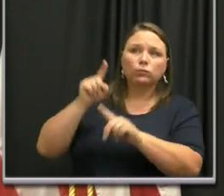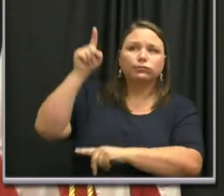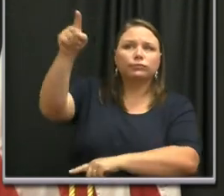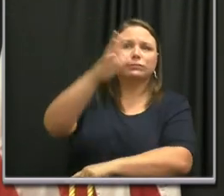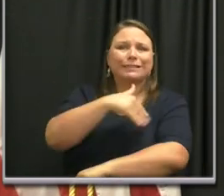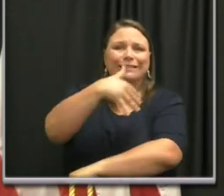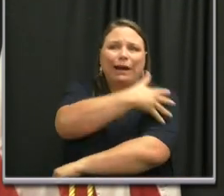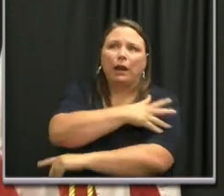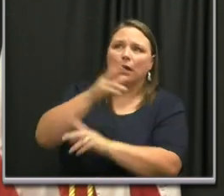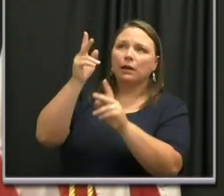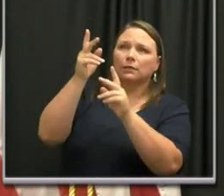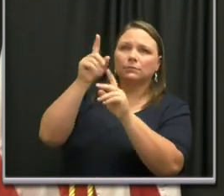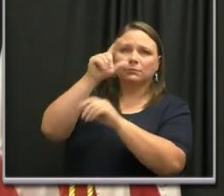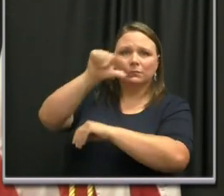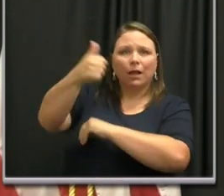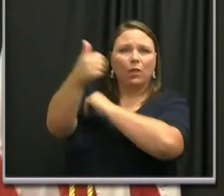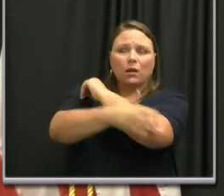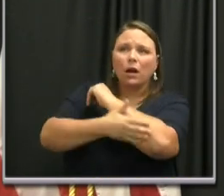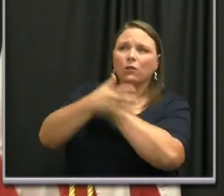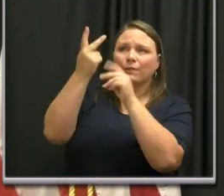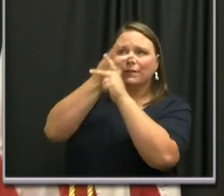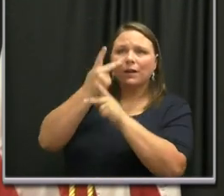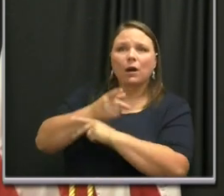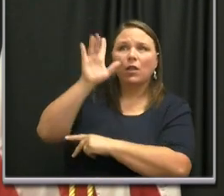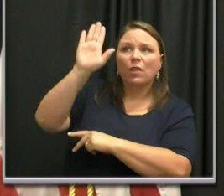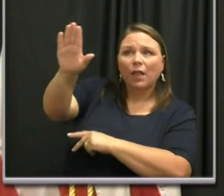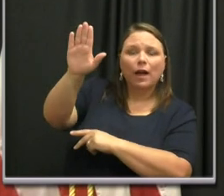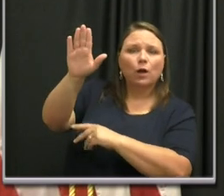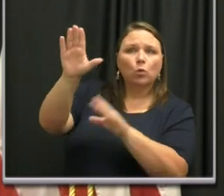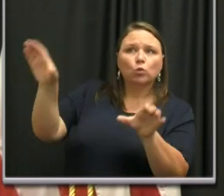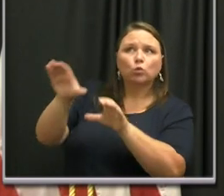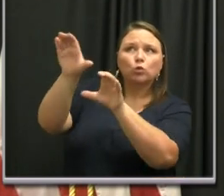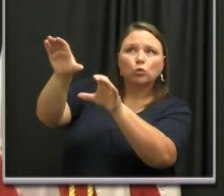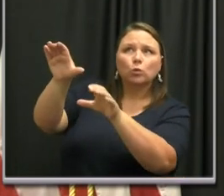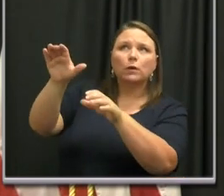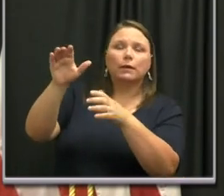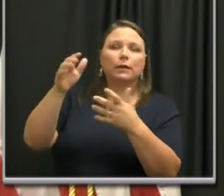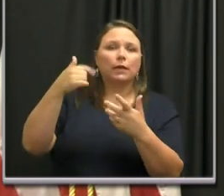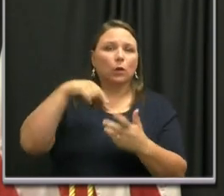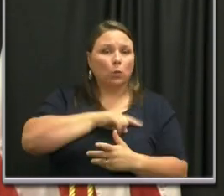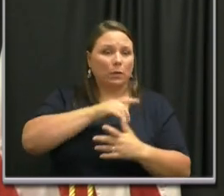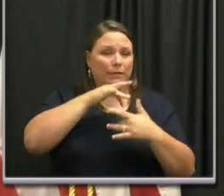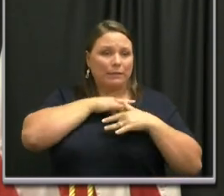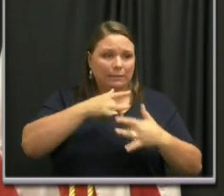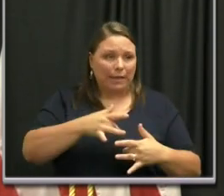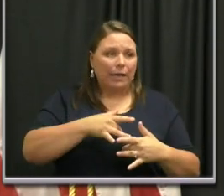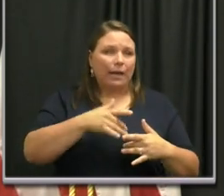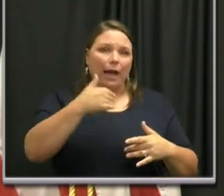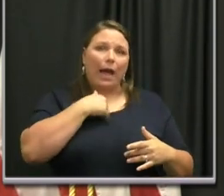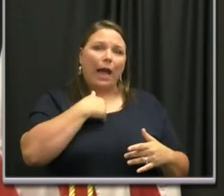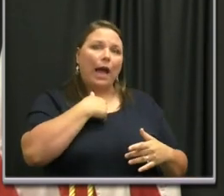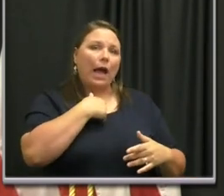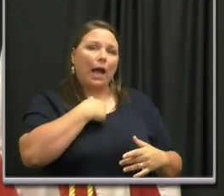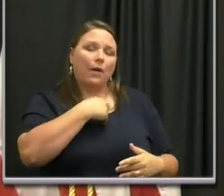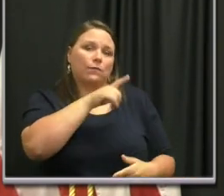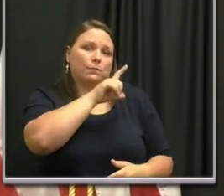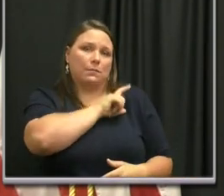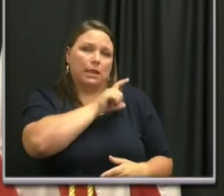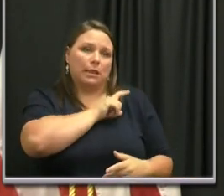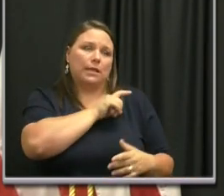study what they were doing. And actually, our instructors are chosen many times to provide use of force